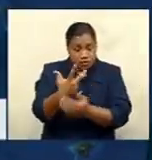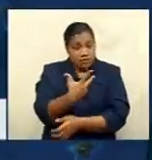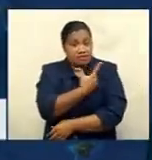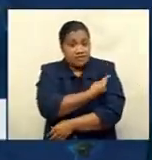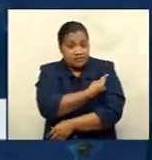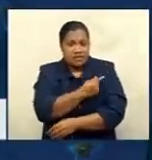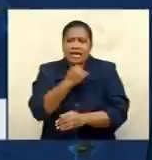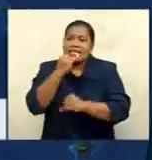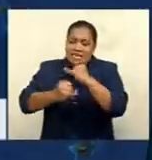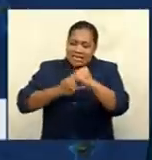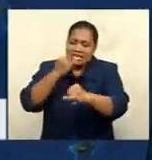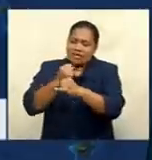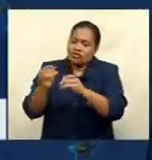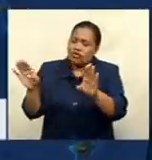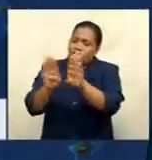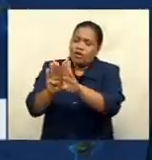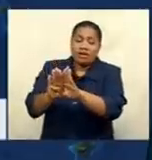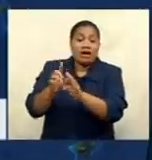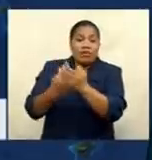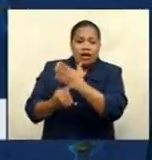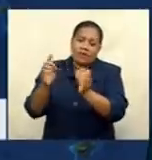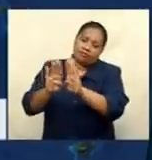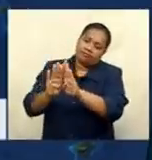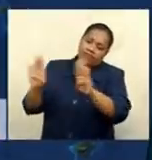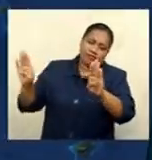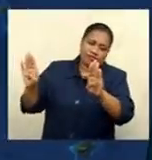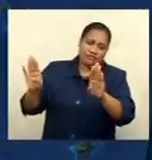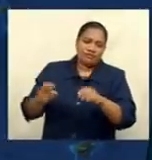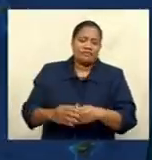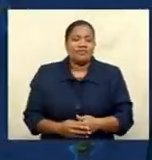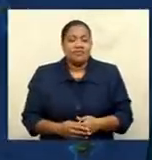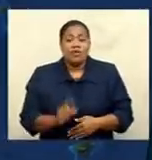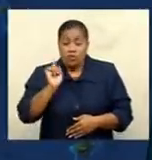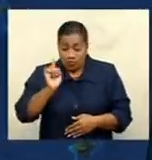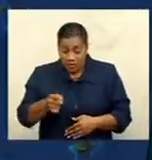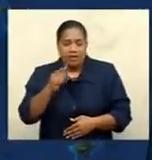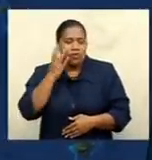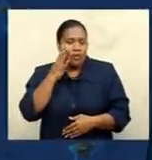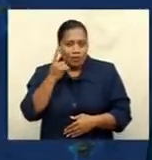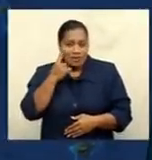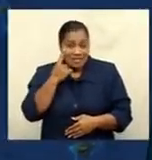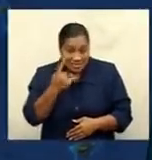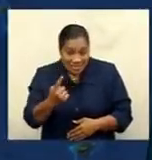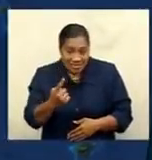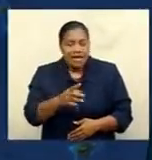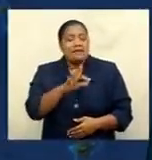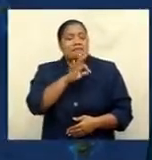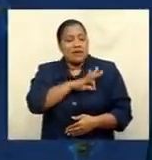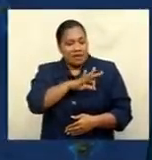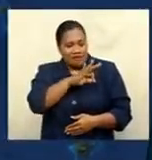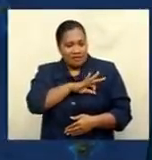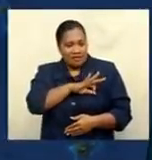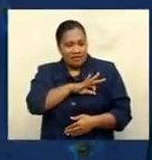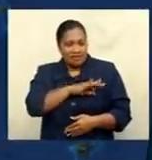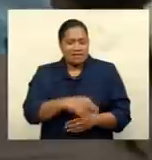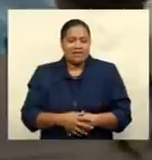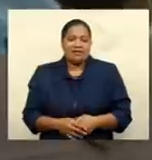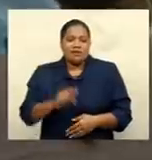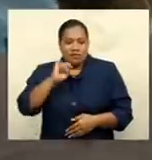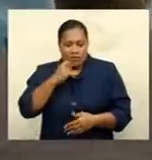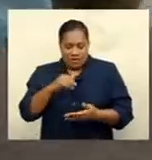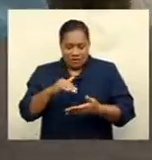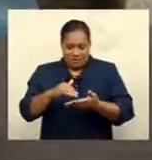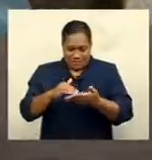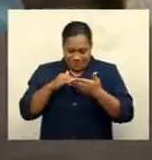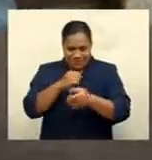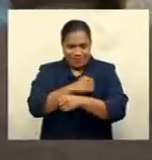international borders will open, and that is when we start to see the benefits flow back into the country. The